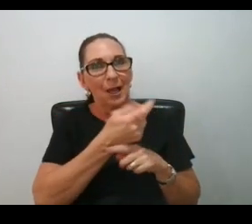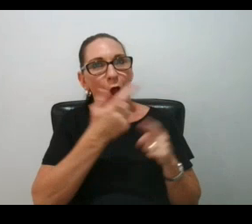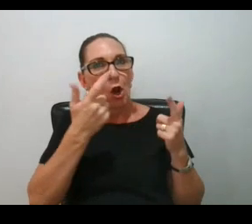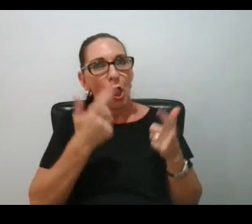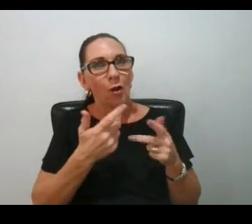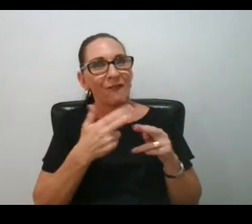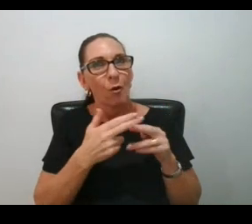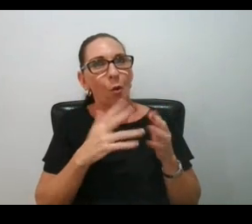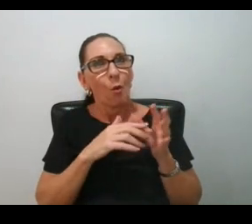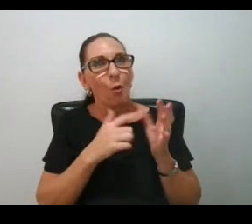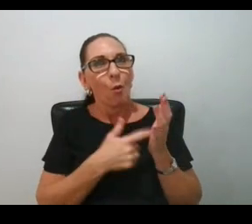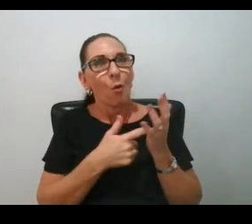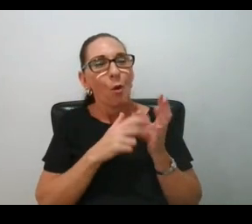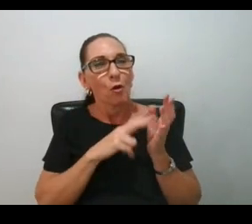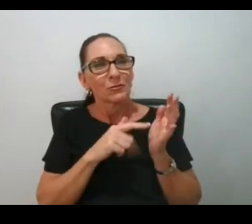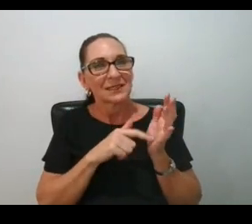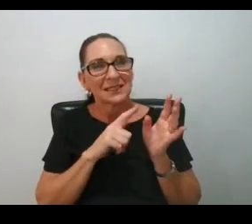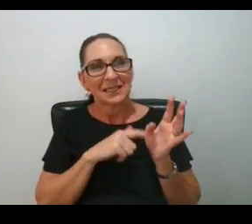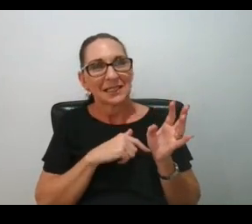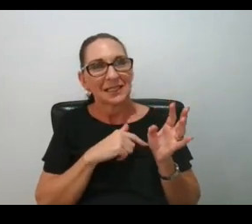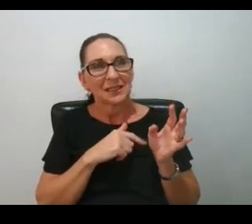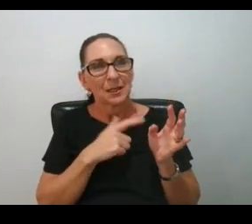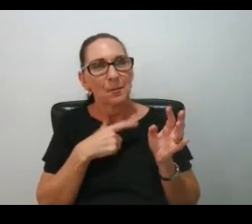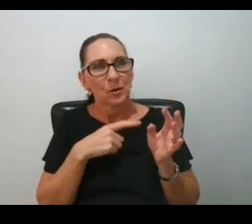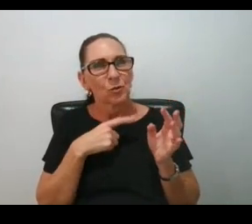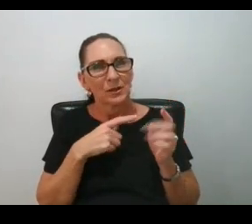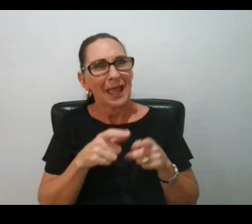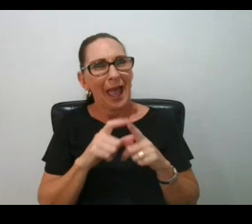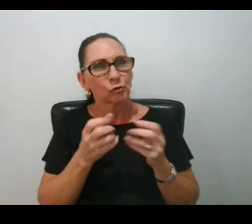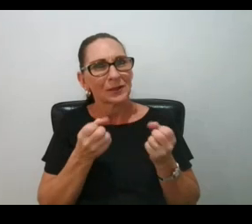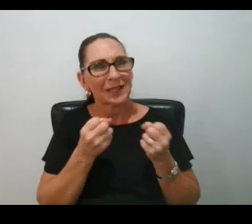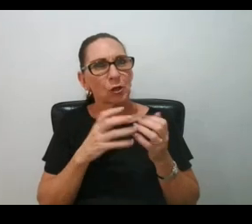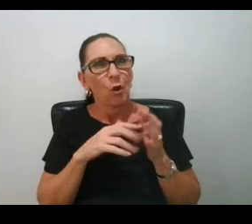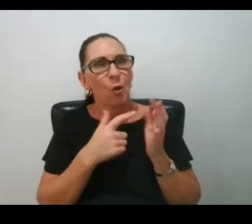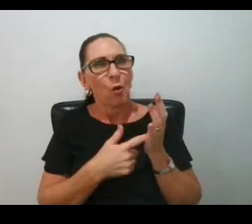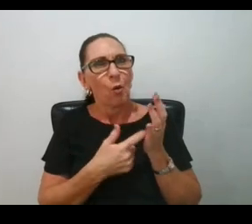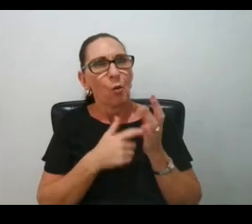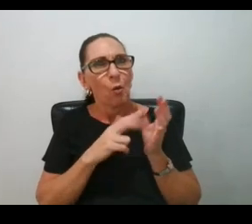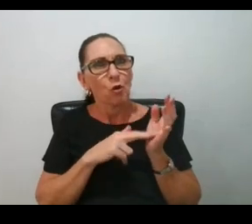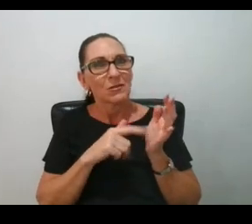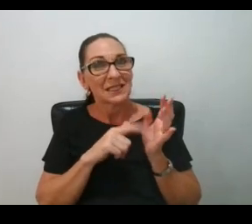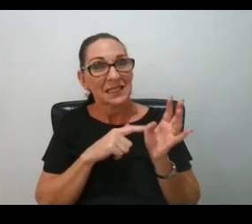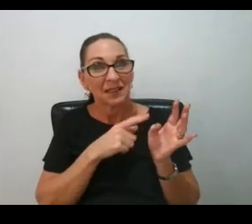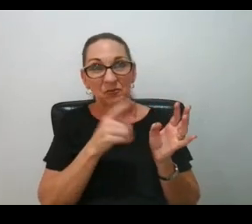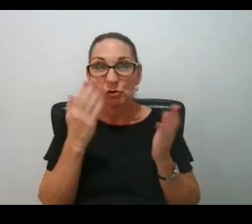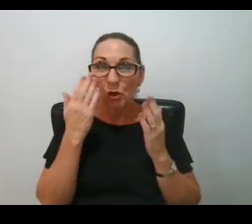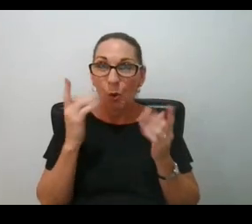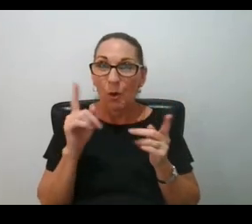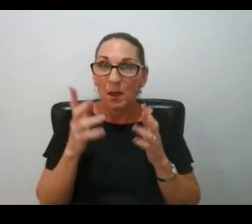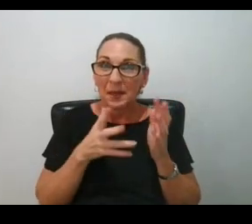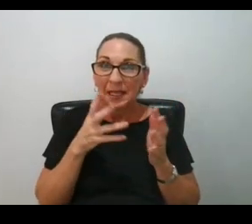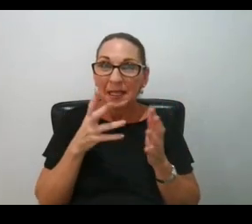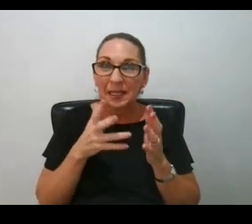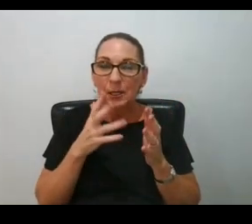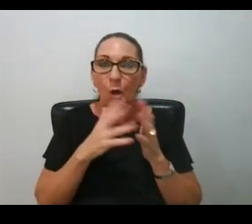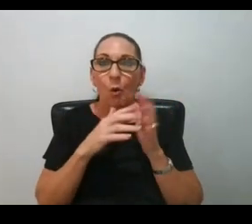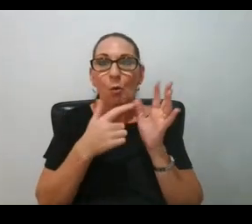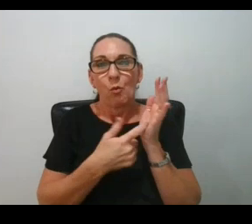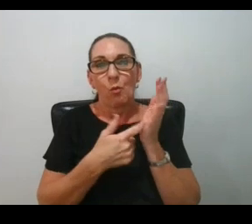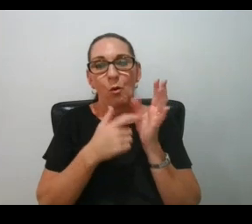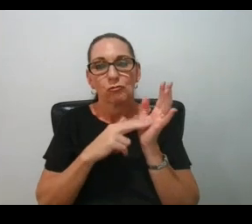my experience is those warranties are pretty hard to access. For those of you who don't know what a warranty is, in theory, it's something